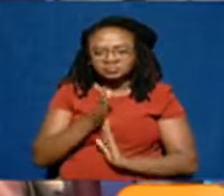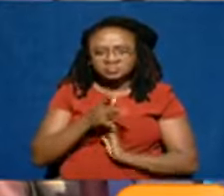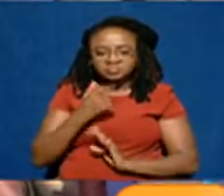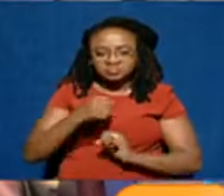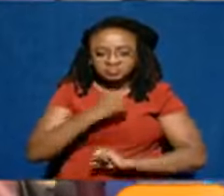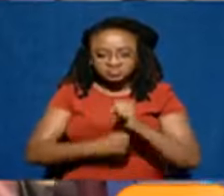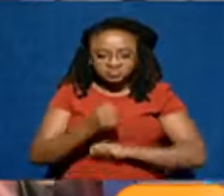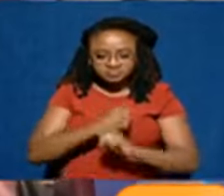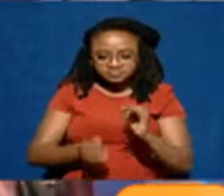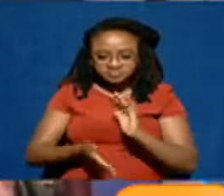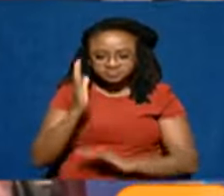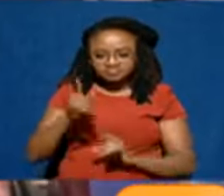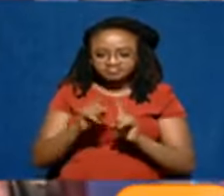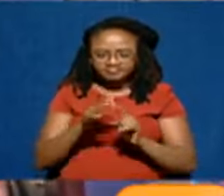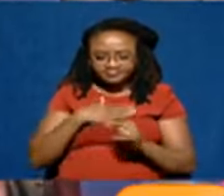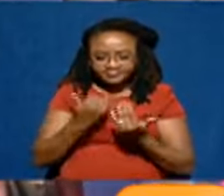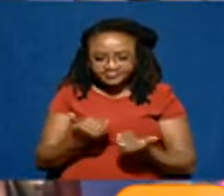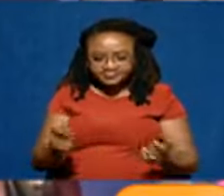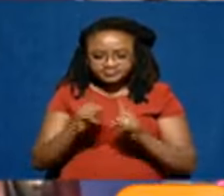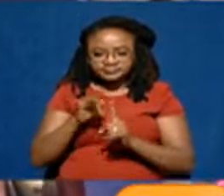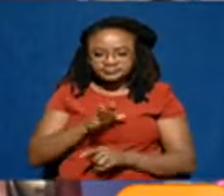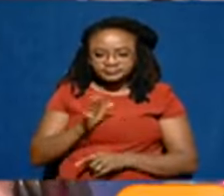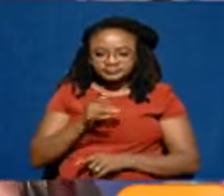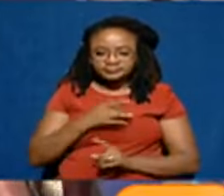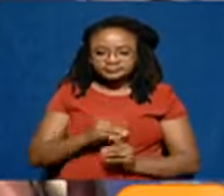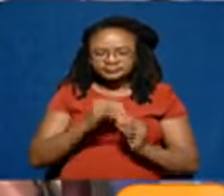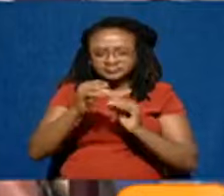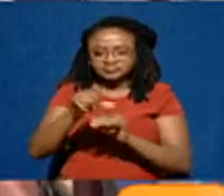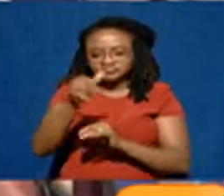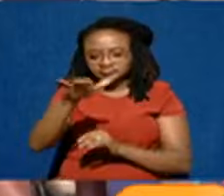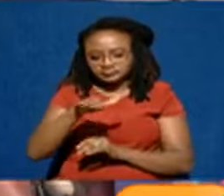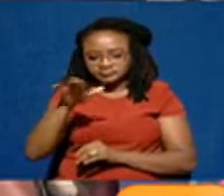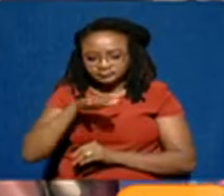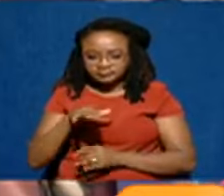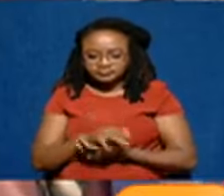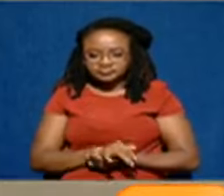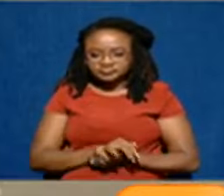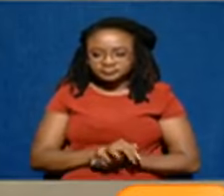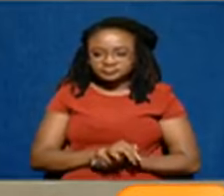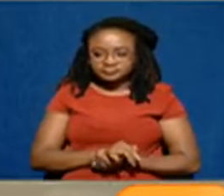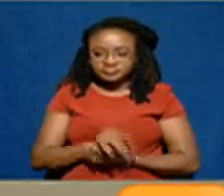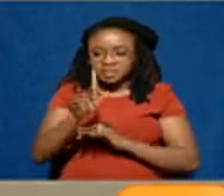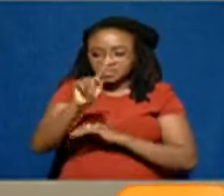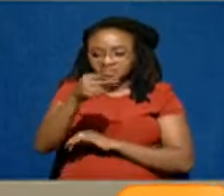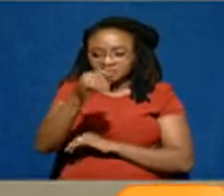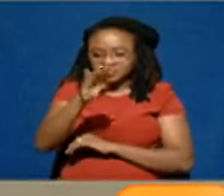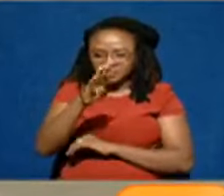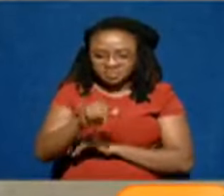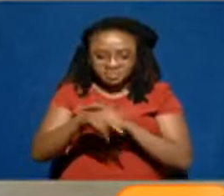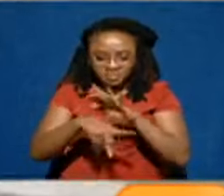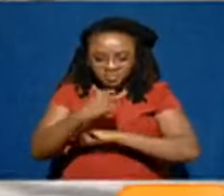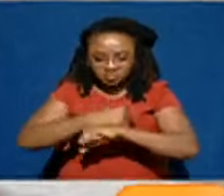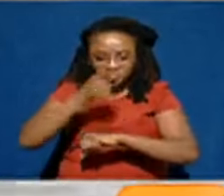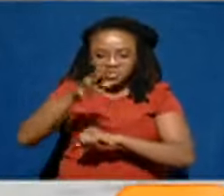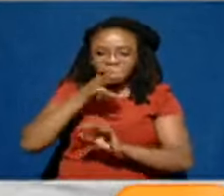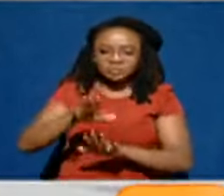na tukae katika hasa tupeleke watoto na kina mama huko sehemu ya juu ya Thiba secondary na Thiba primary. In a